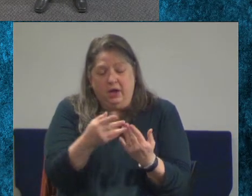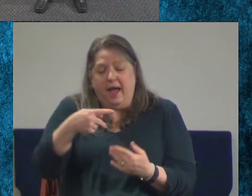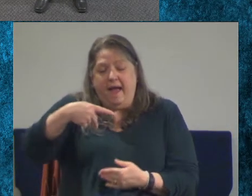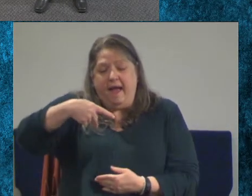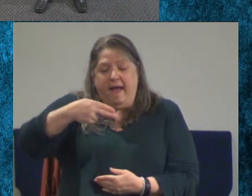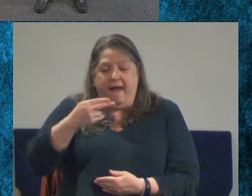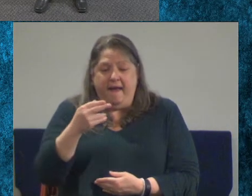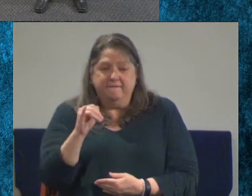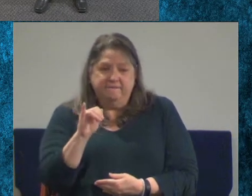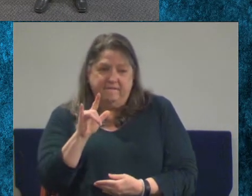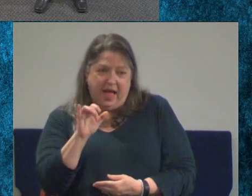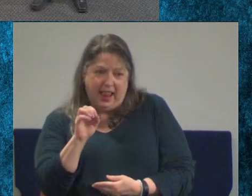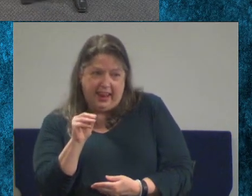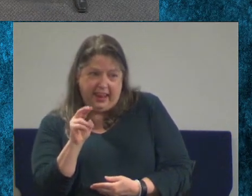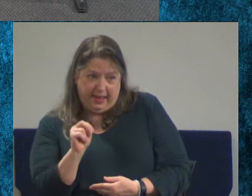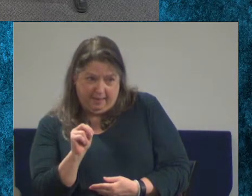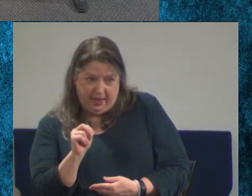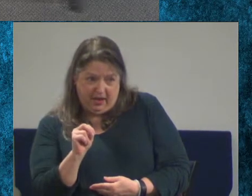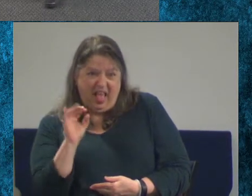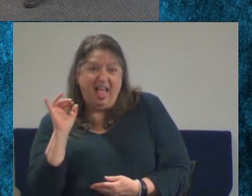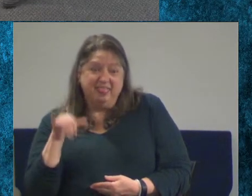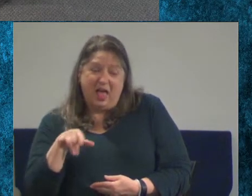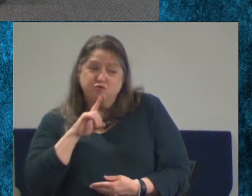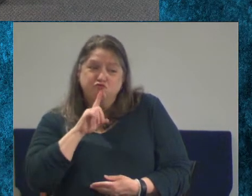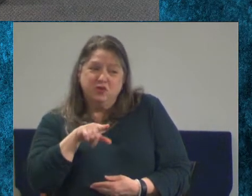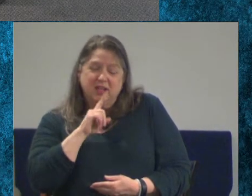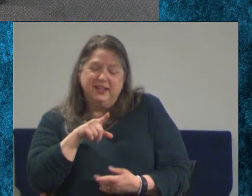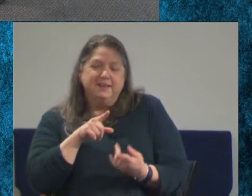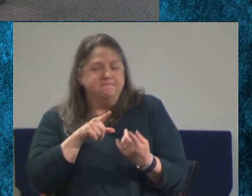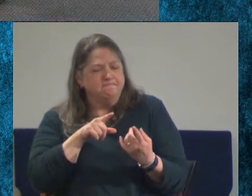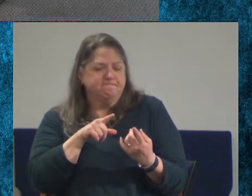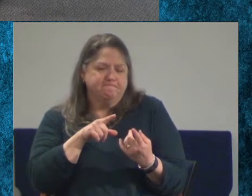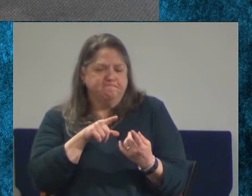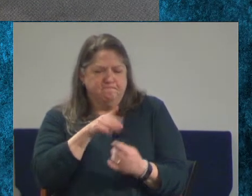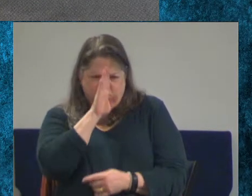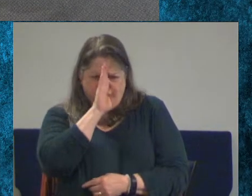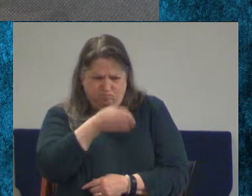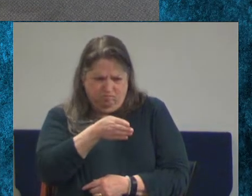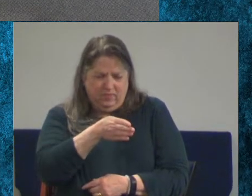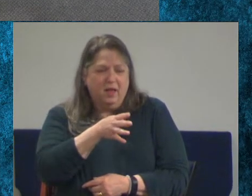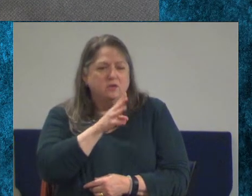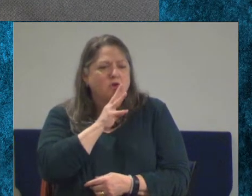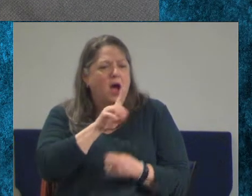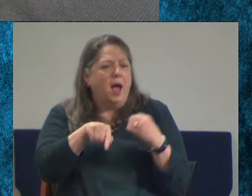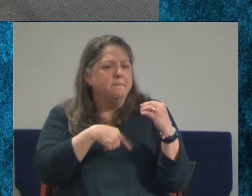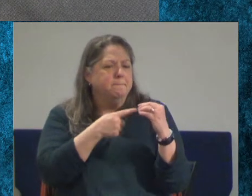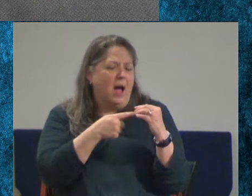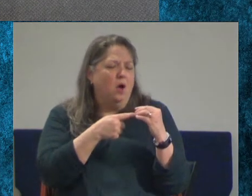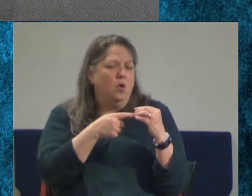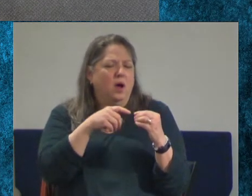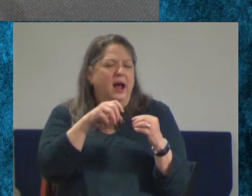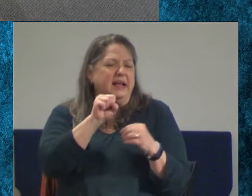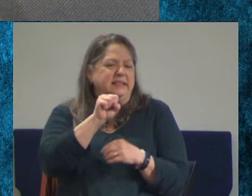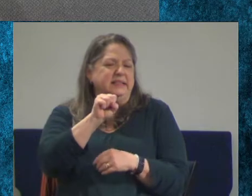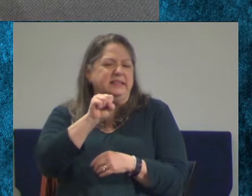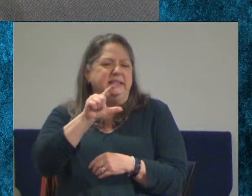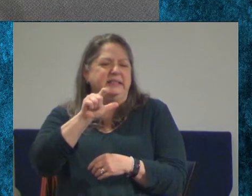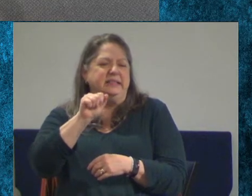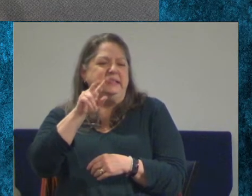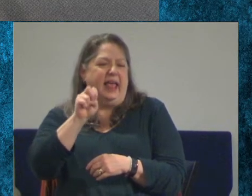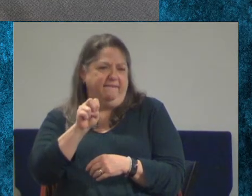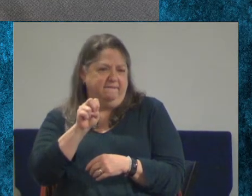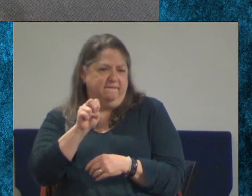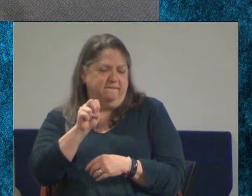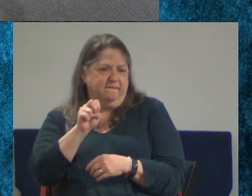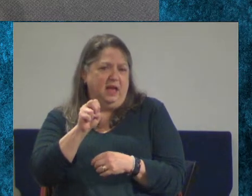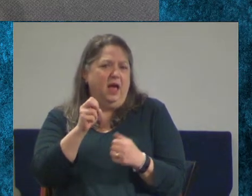it is the book of Philemon. You see, now we are slaves in Christ. We're slaves of Jesus.